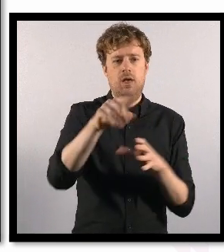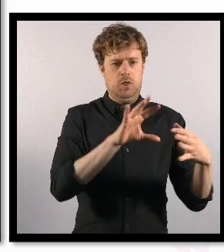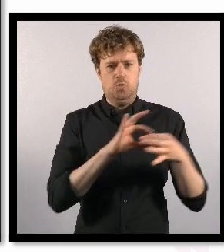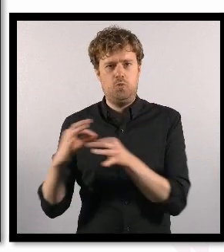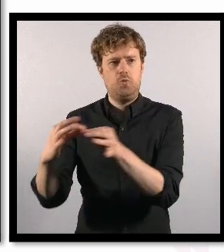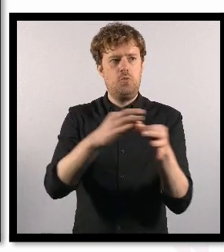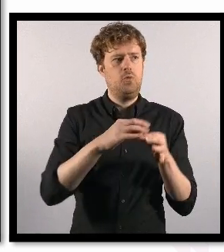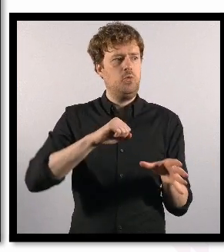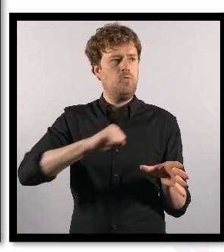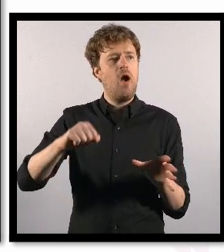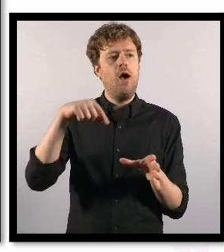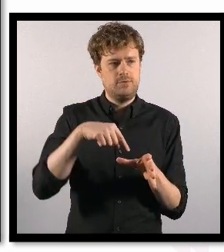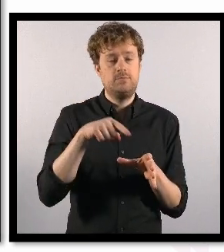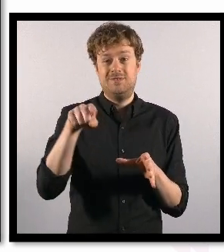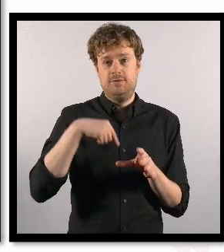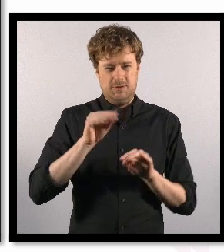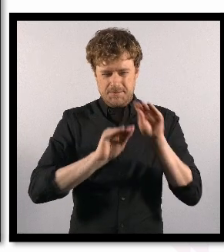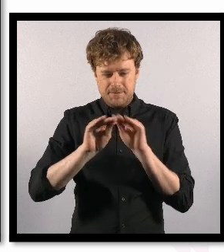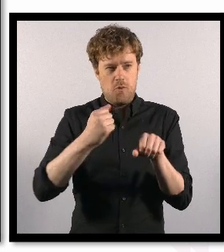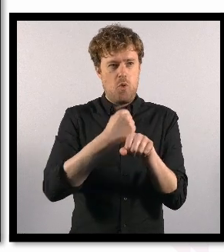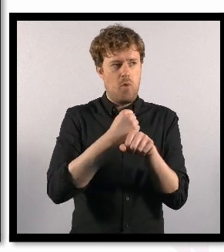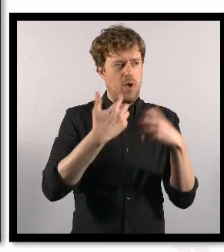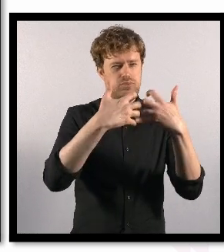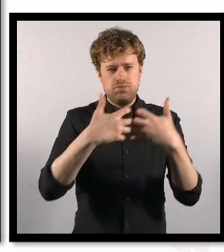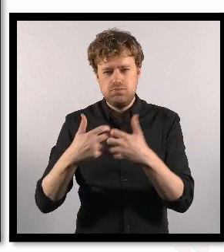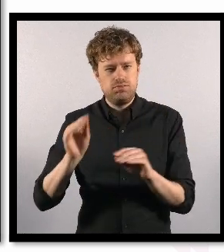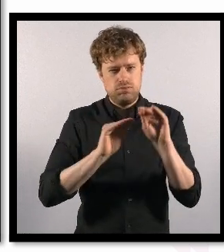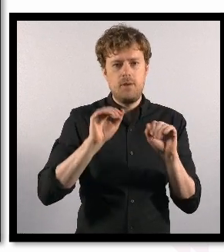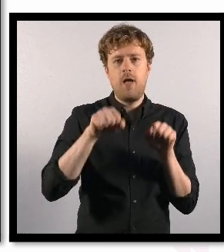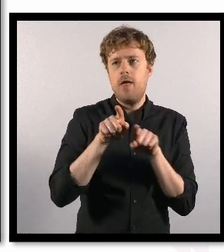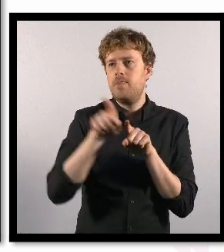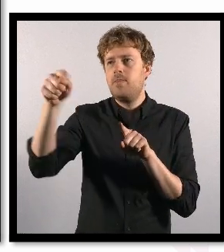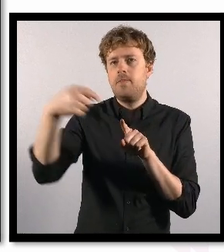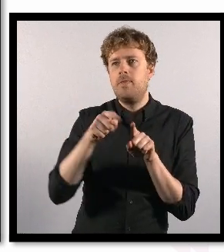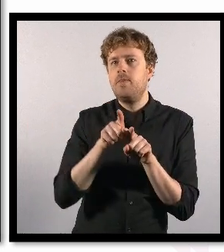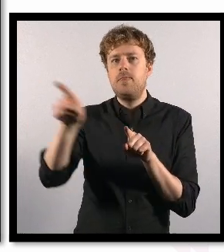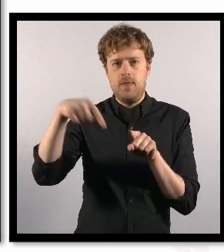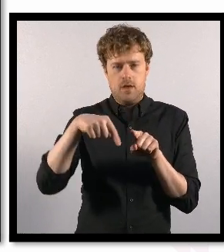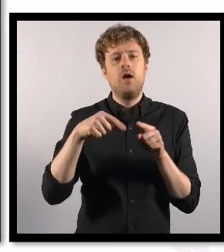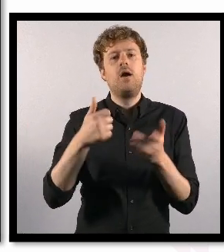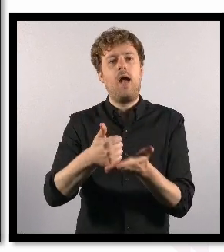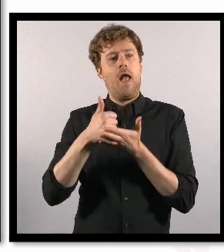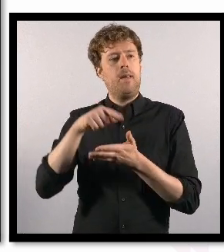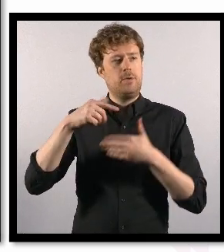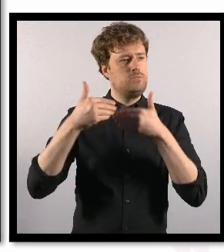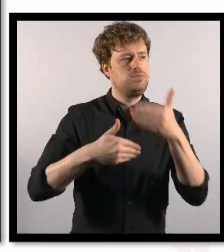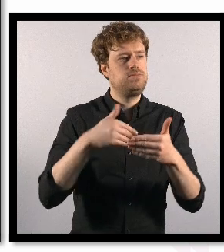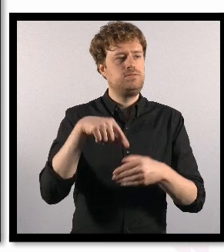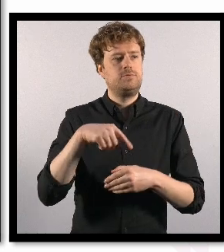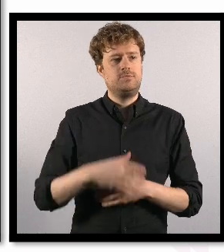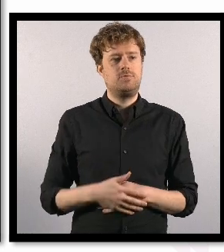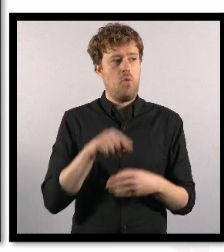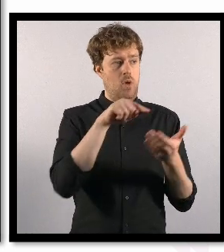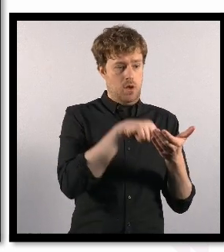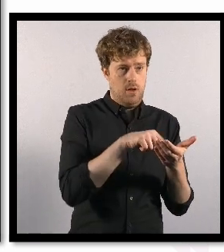server. Since privacy and security is at the root of our components, we ensure the response payloads are encrypted by